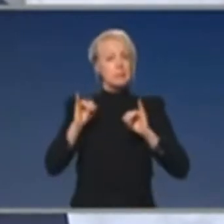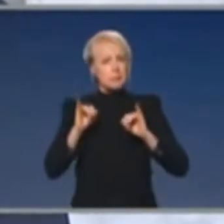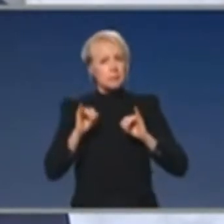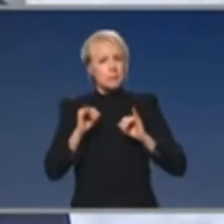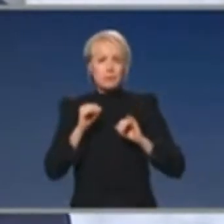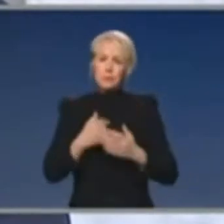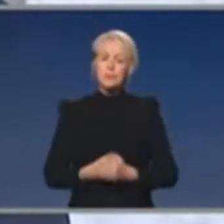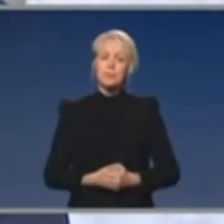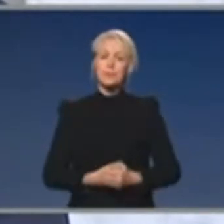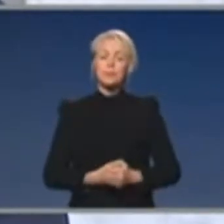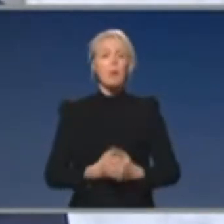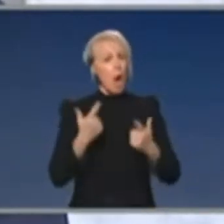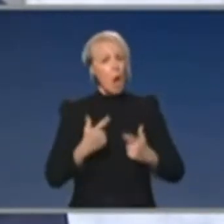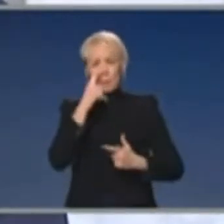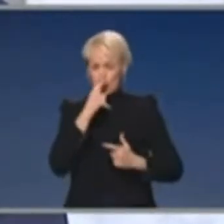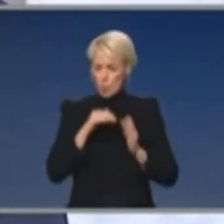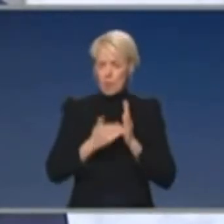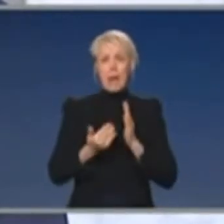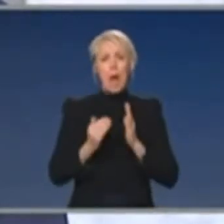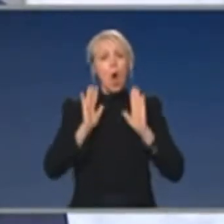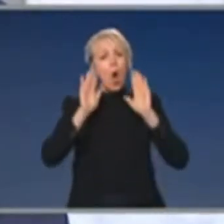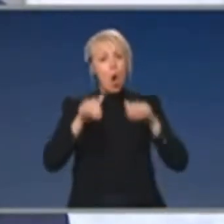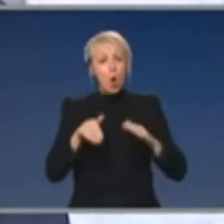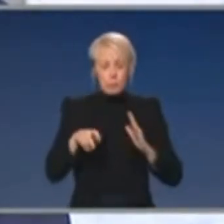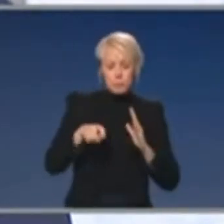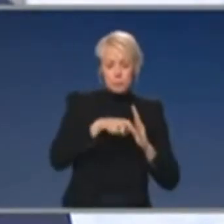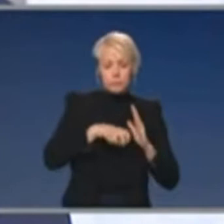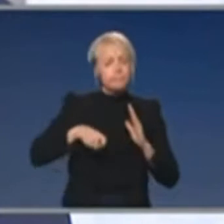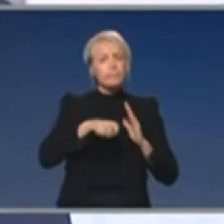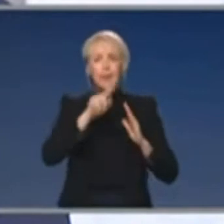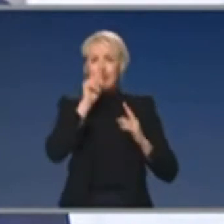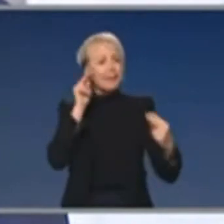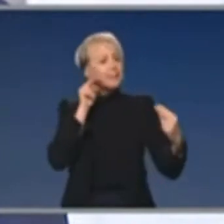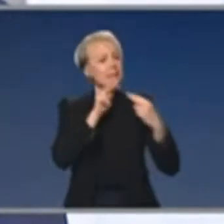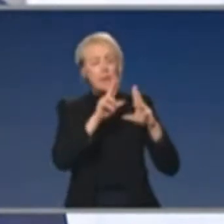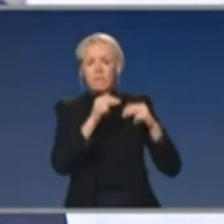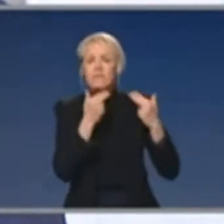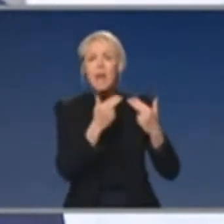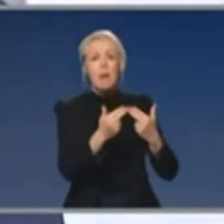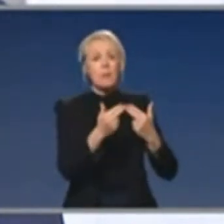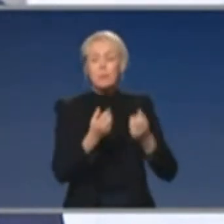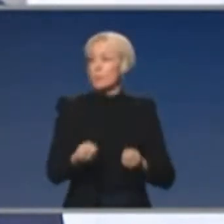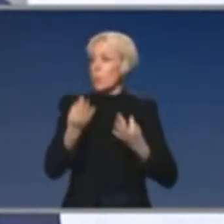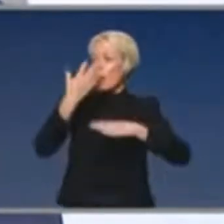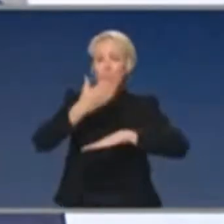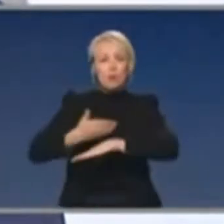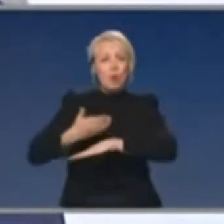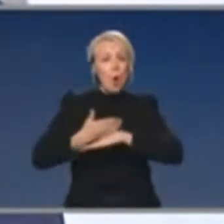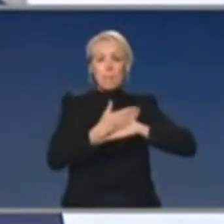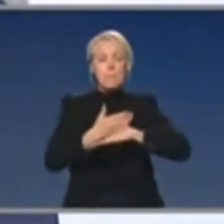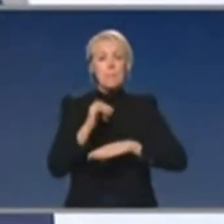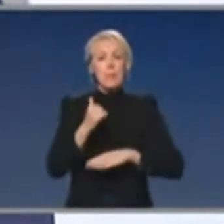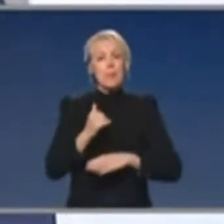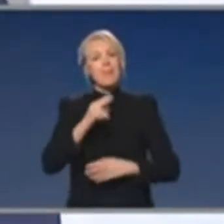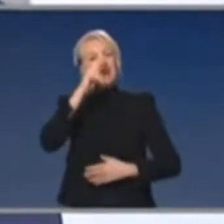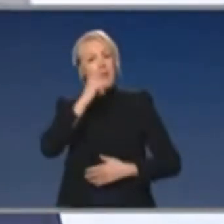being able to connect with friends and loved ones, concerns about employment, all of this takes a toll. Young mums who won't be able to